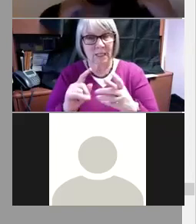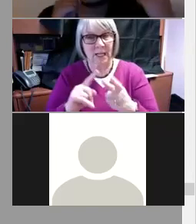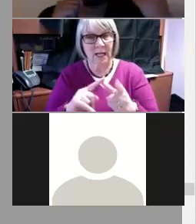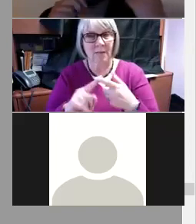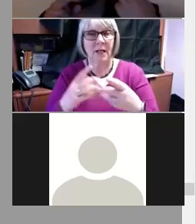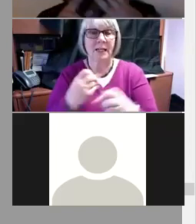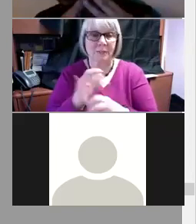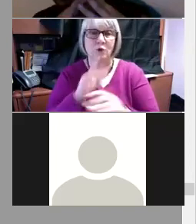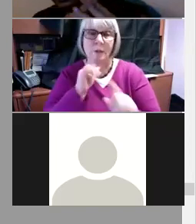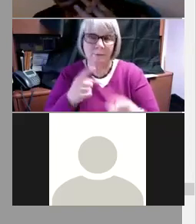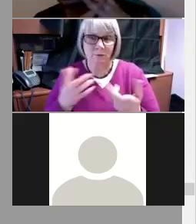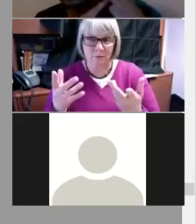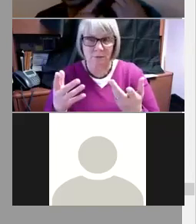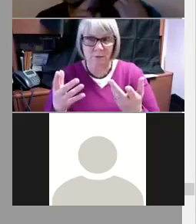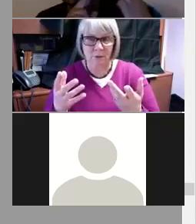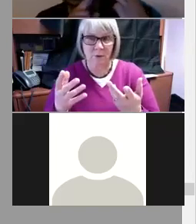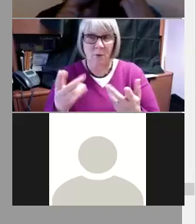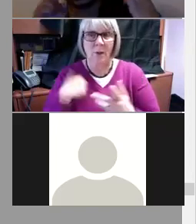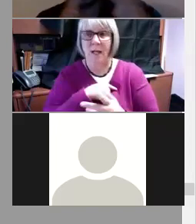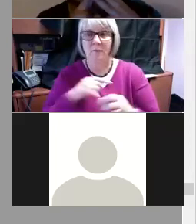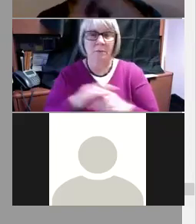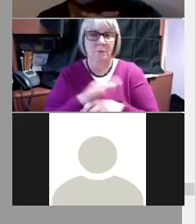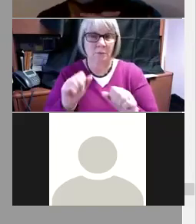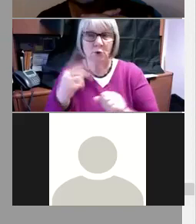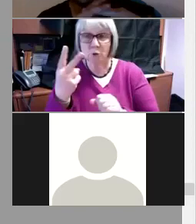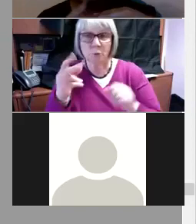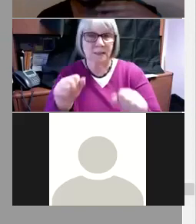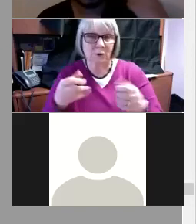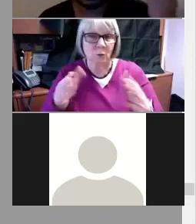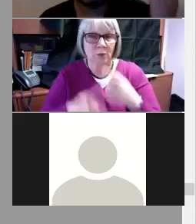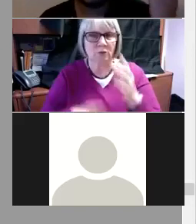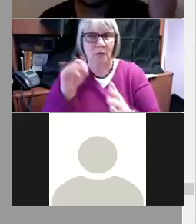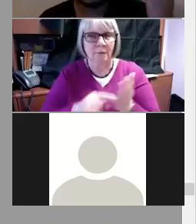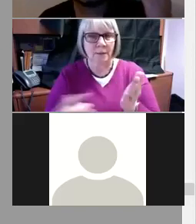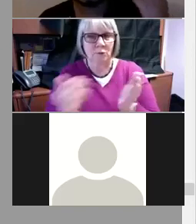complexity. So we have two potential ways of finding the recurrence relations.